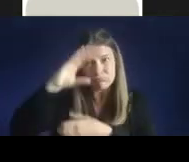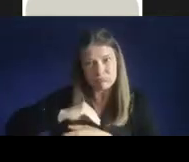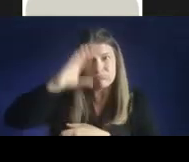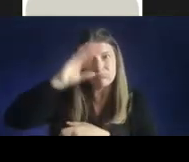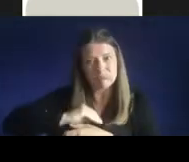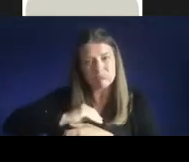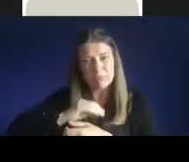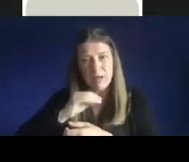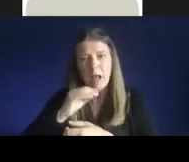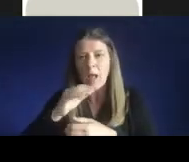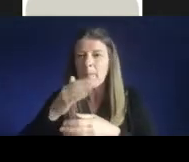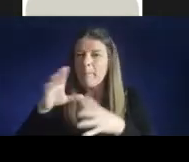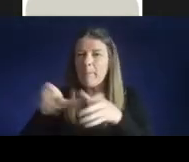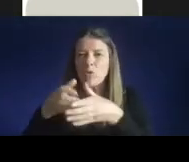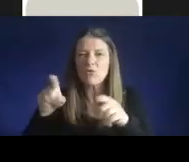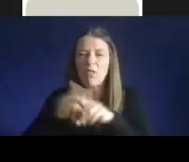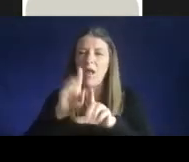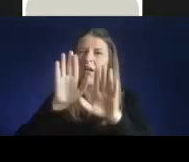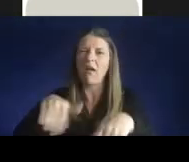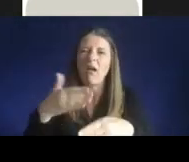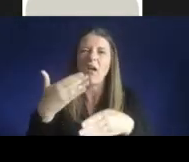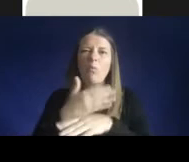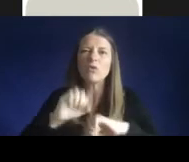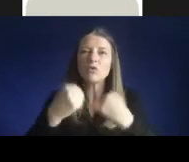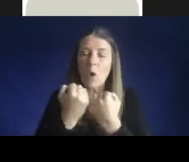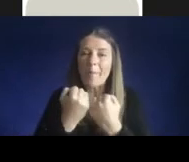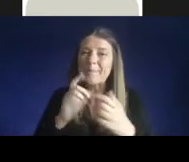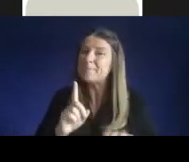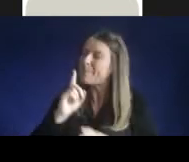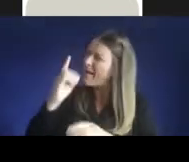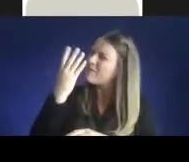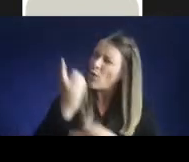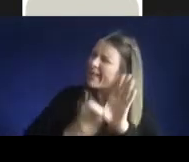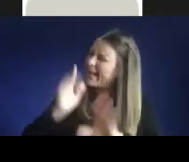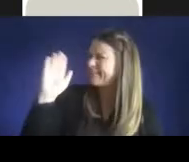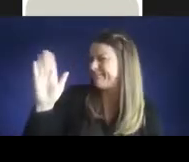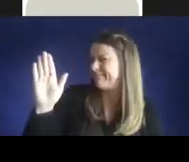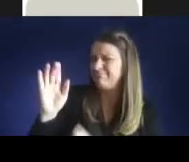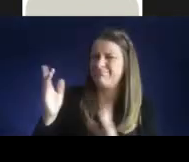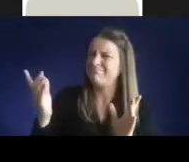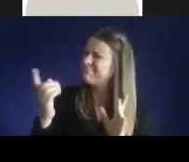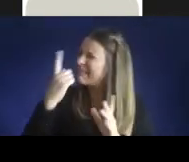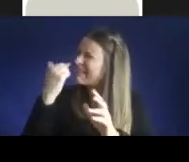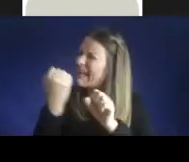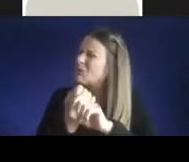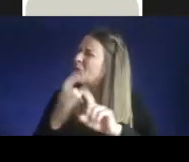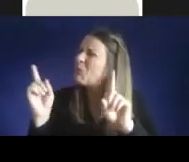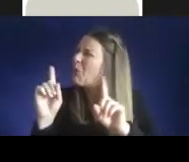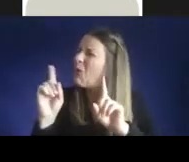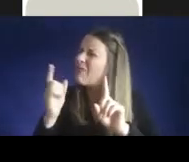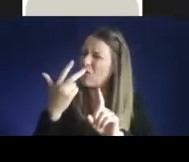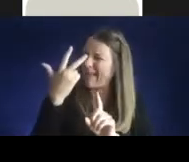in a prison. But 4th years, I said, what else could you possibly do for an